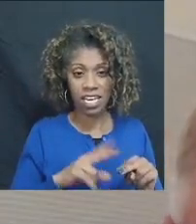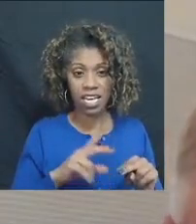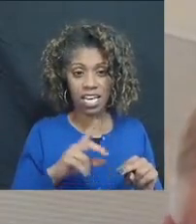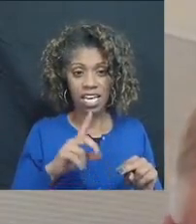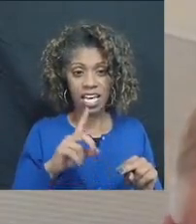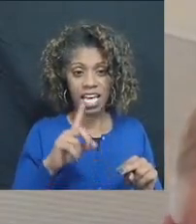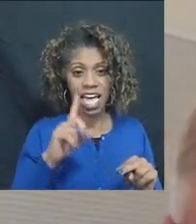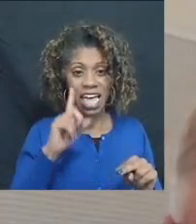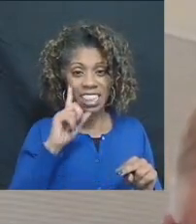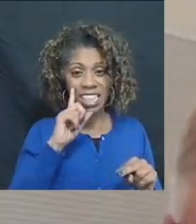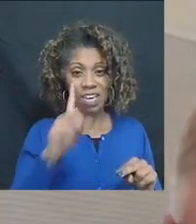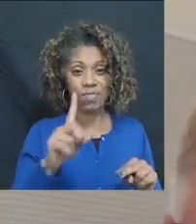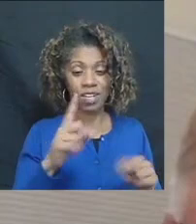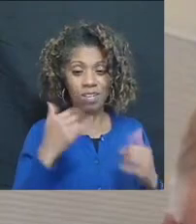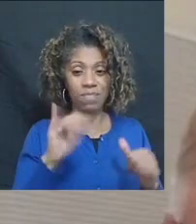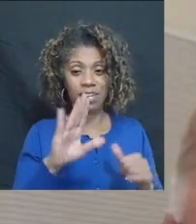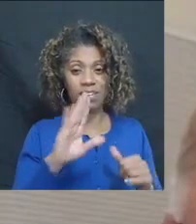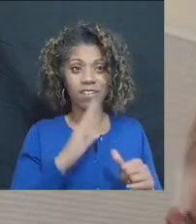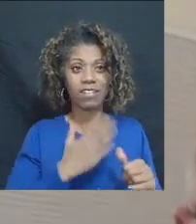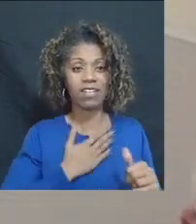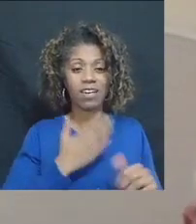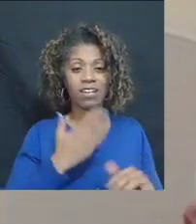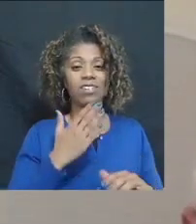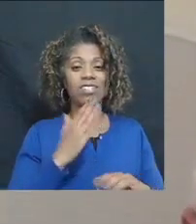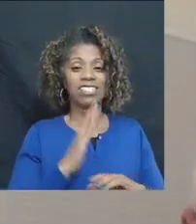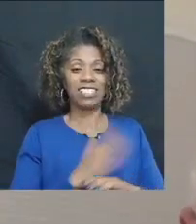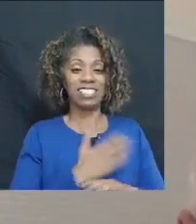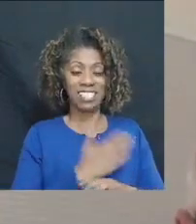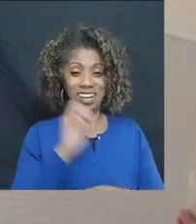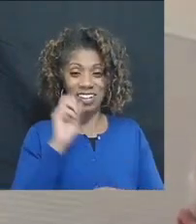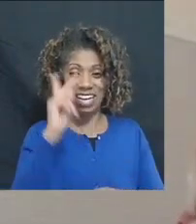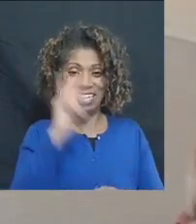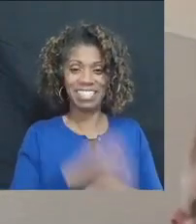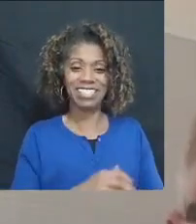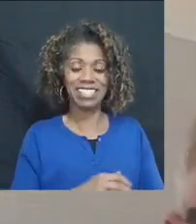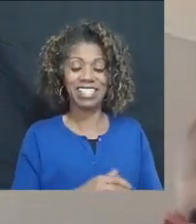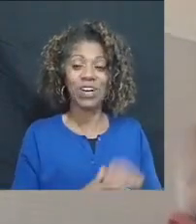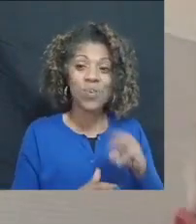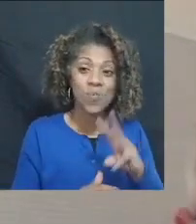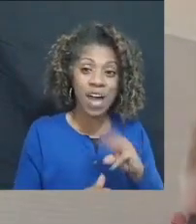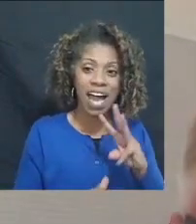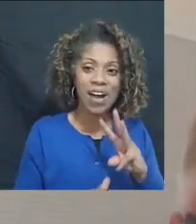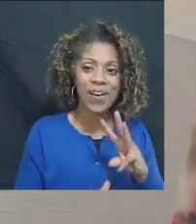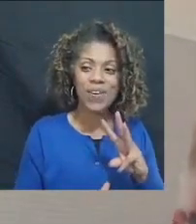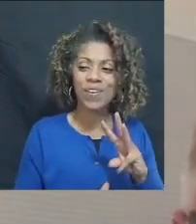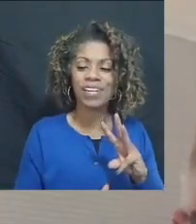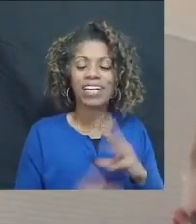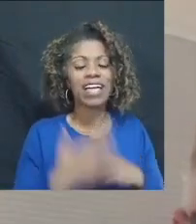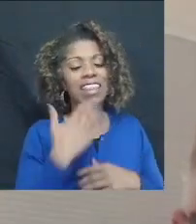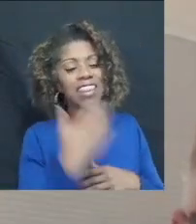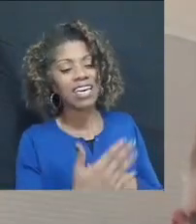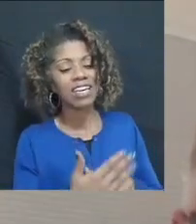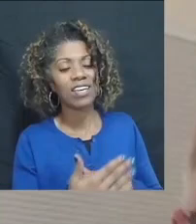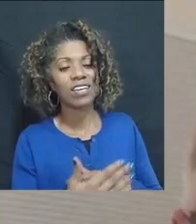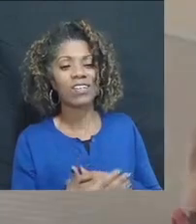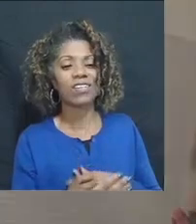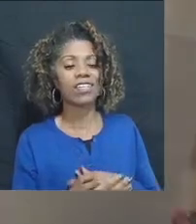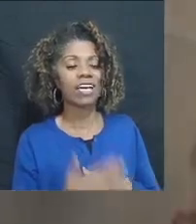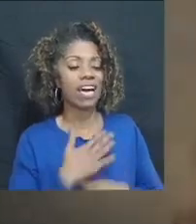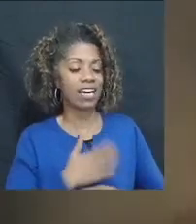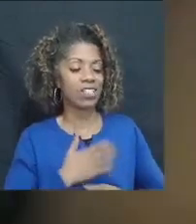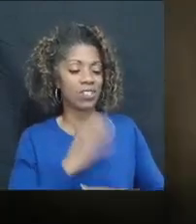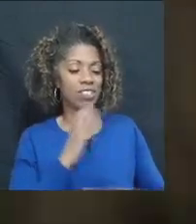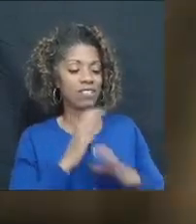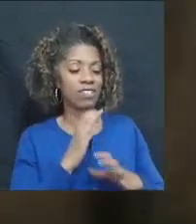song. Wow. Thank you. Thank you, Judy. Enjoyed the conversation. Yeah, great to be with